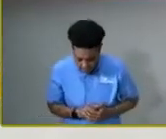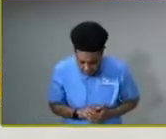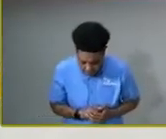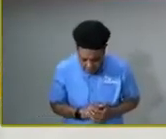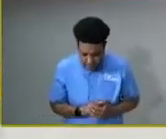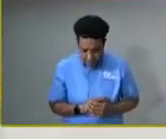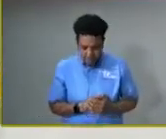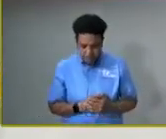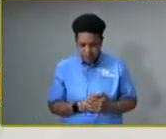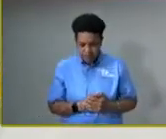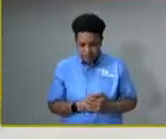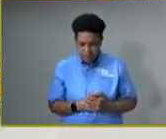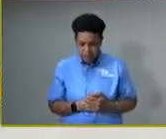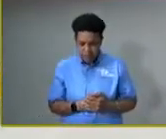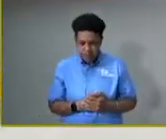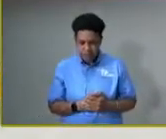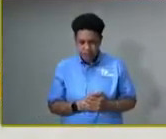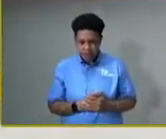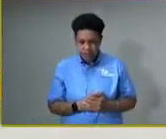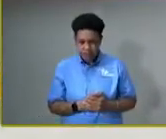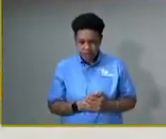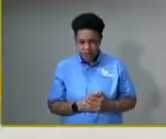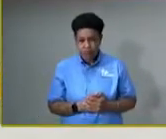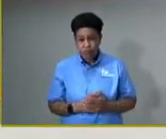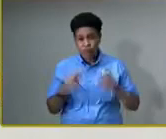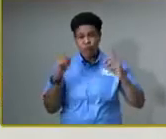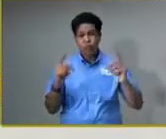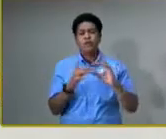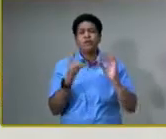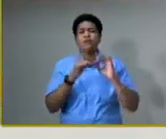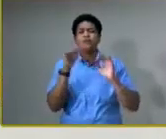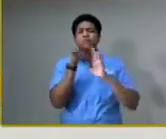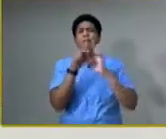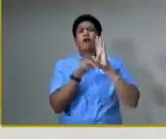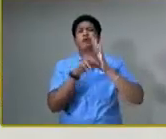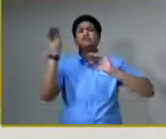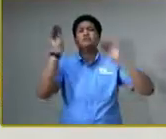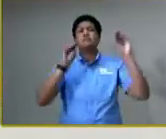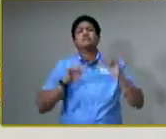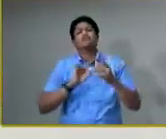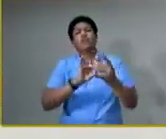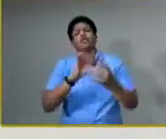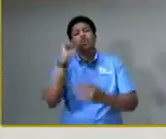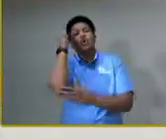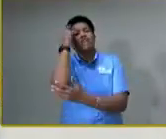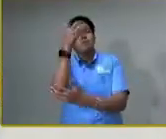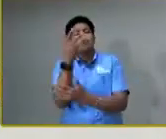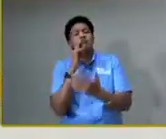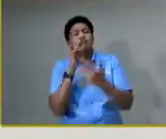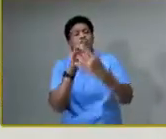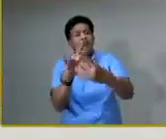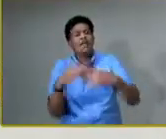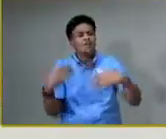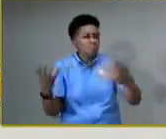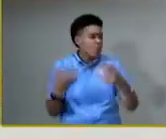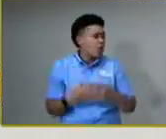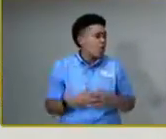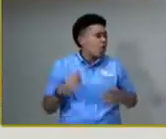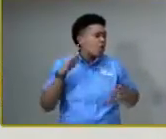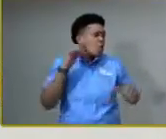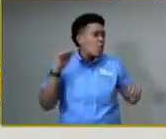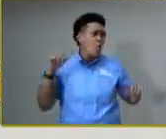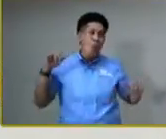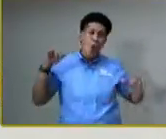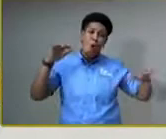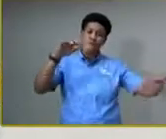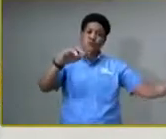quickly also speak to the policy position of the government as it relates to the overcrowding. And I